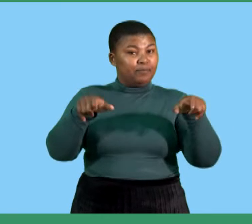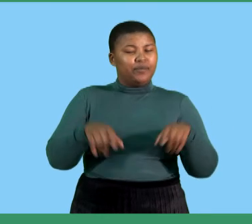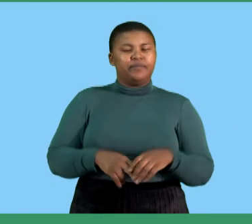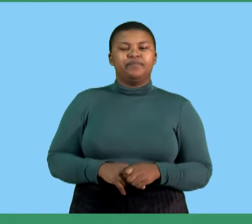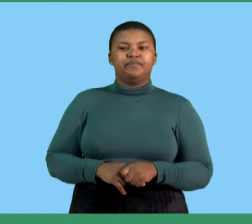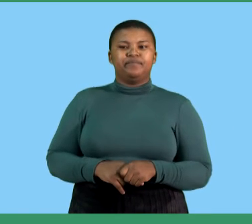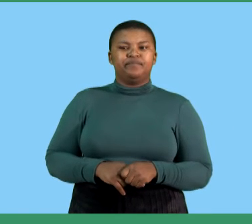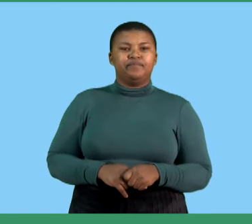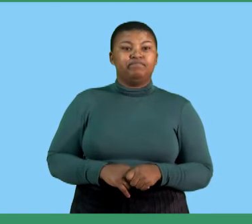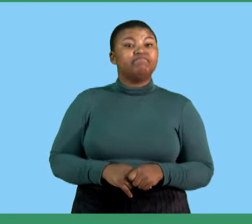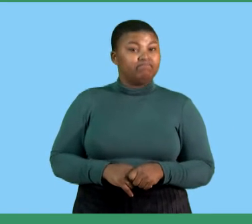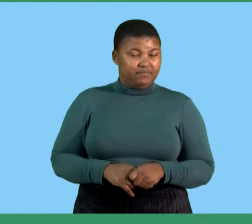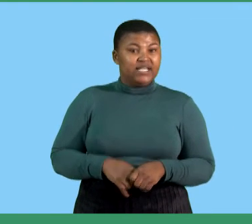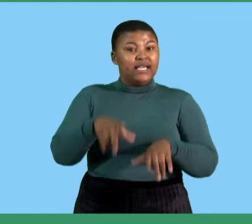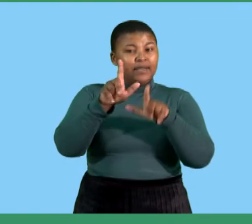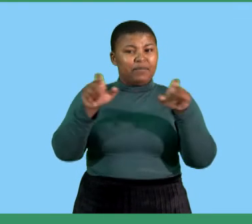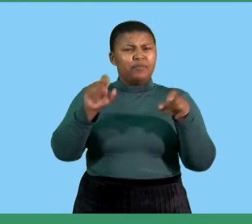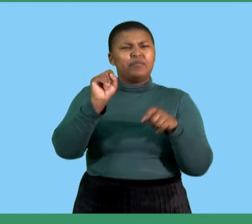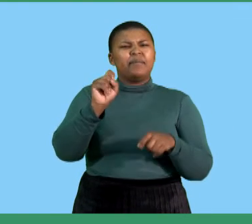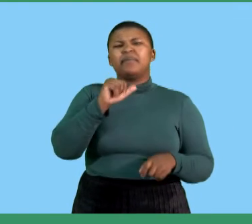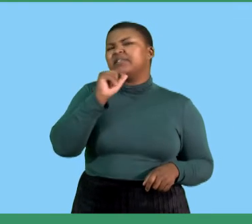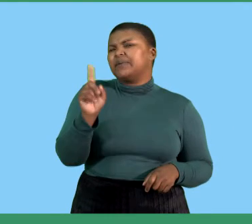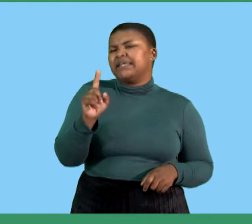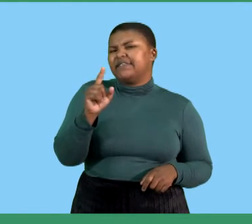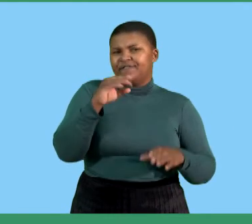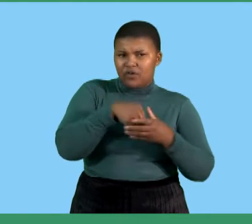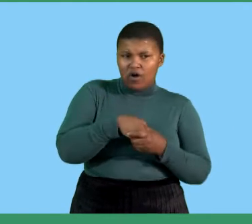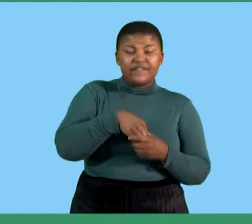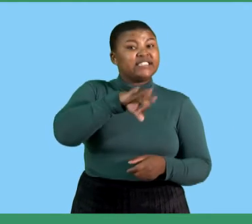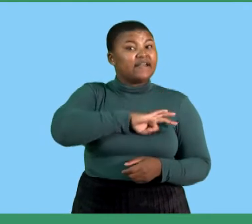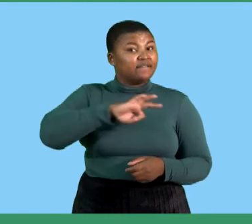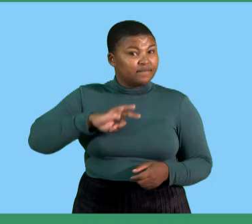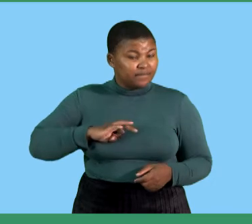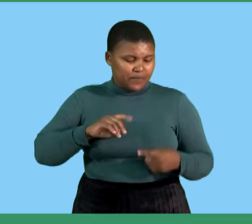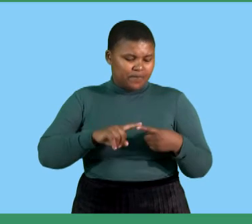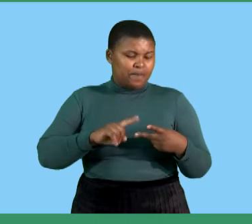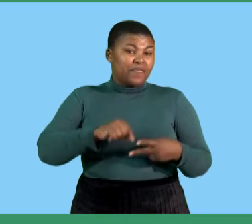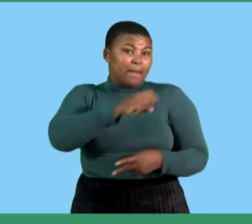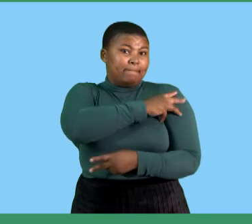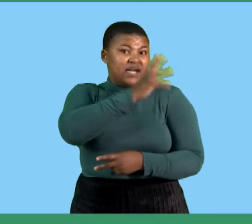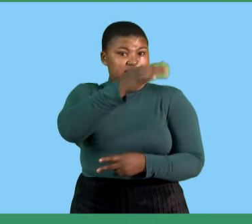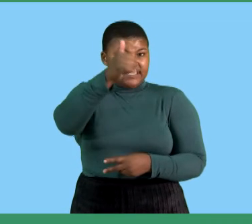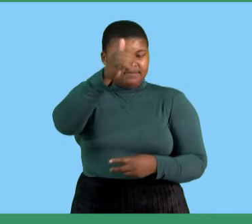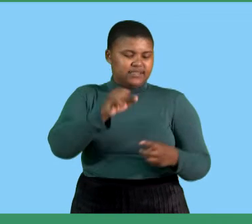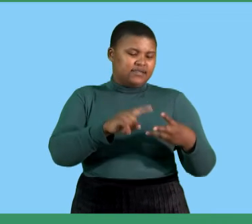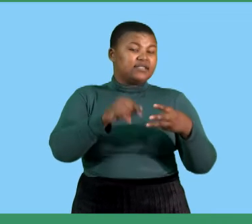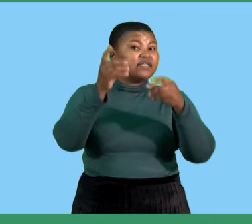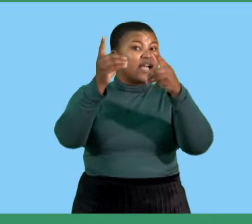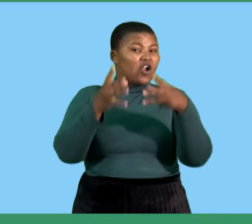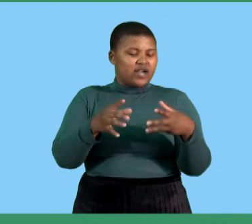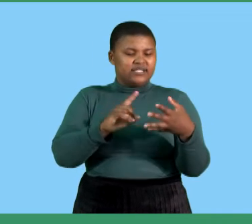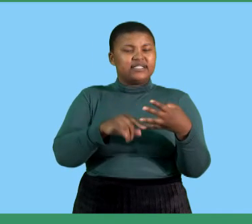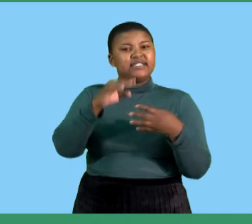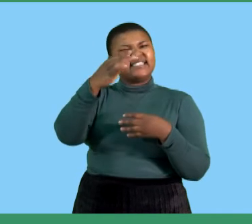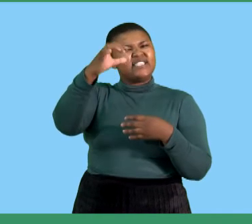with people now, what does it refer to? It refers to employees, the management, the directors, and the shareholders, all the people who are